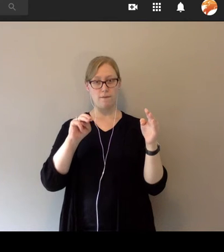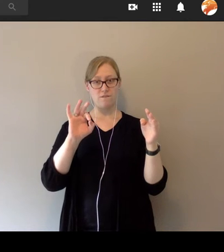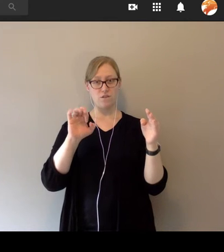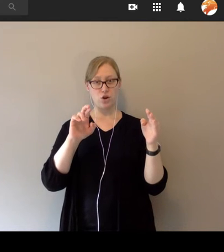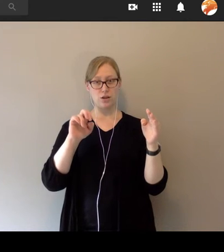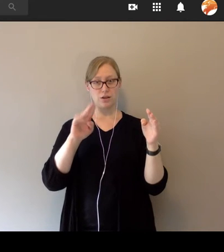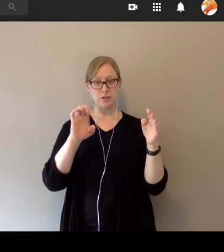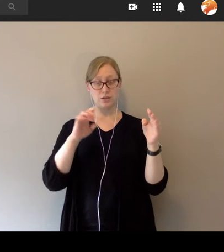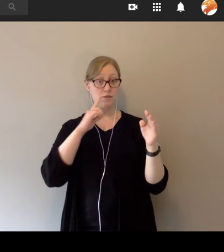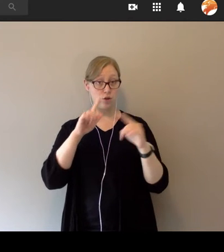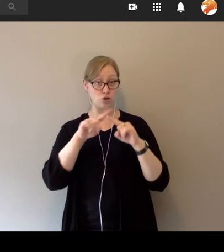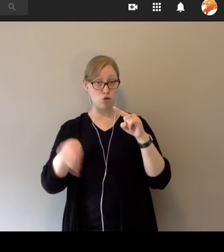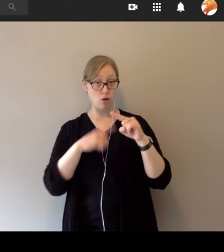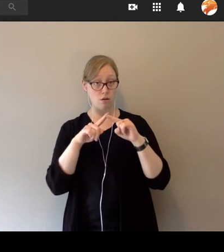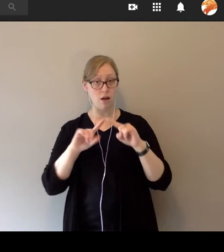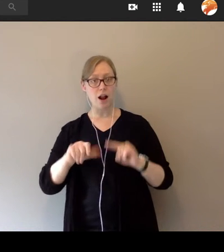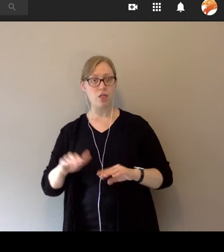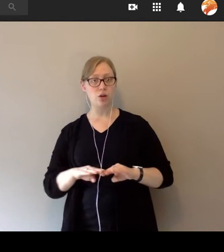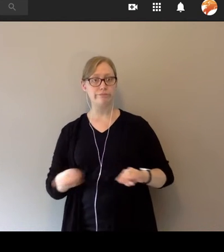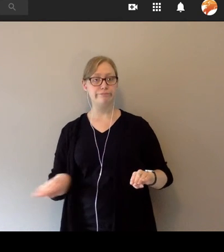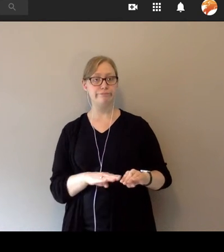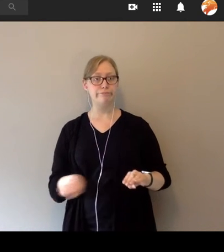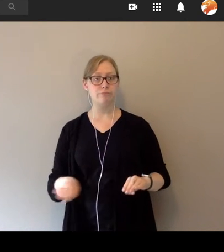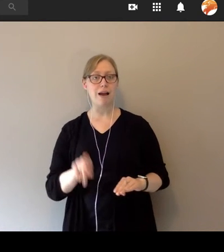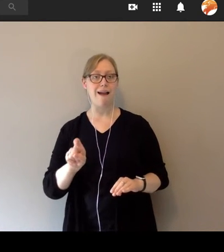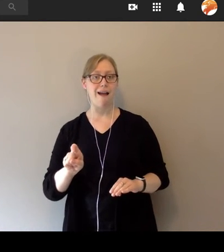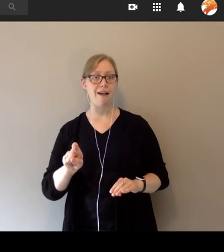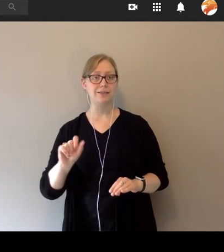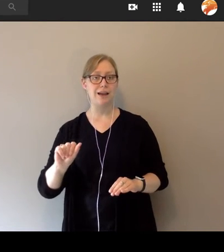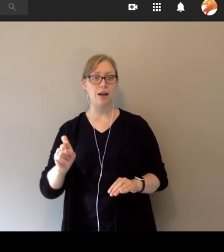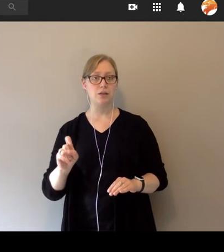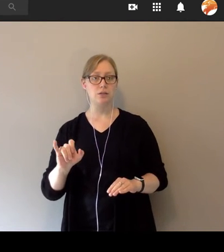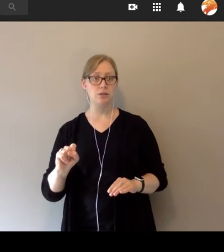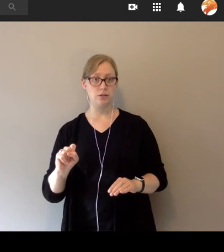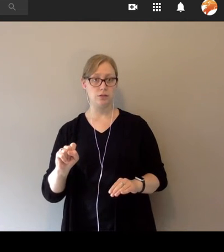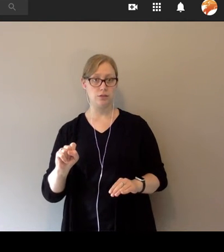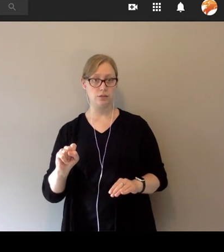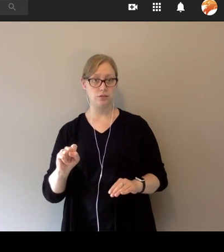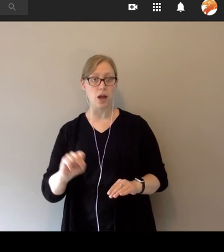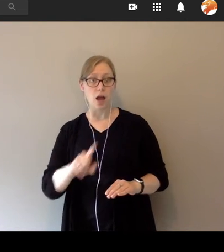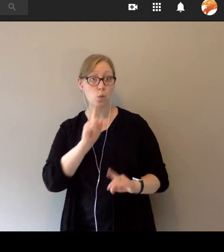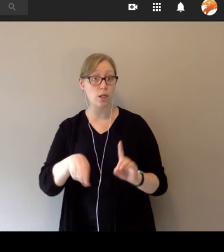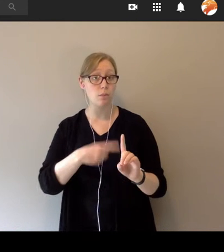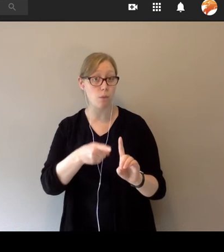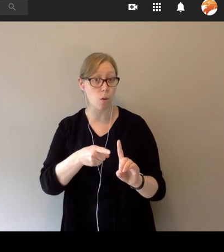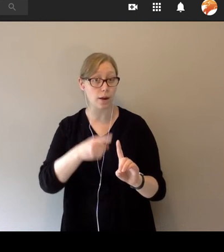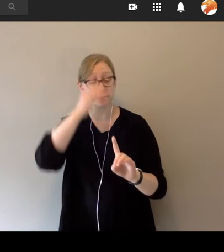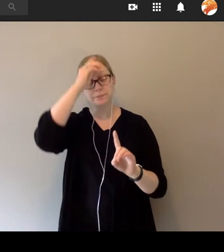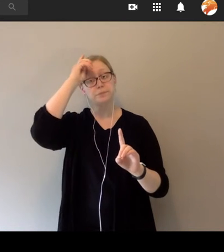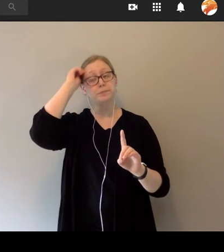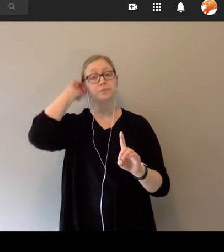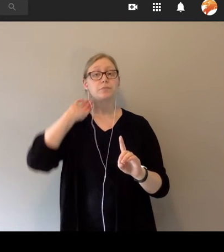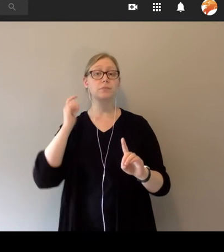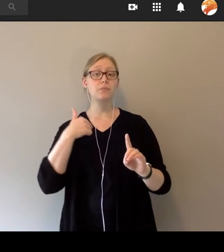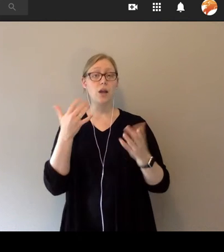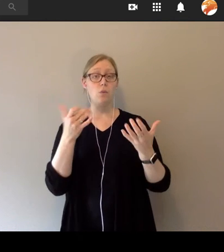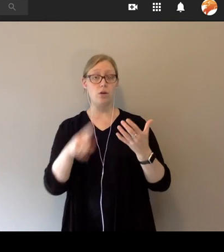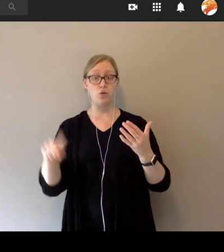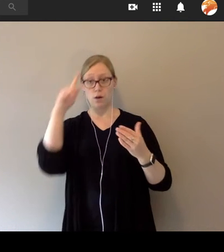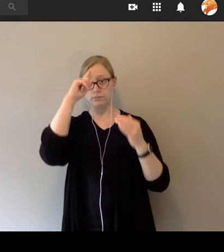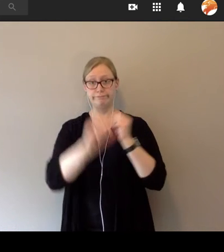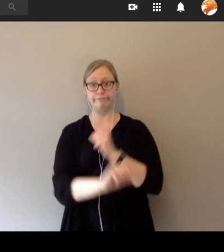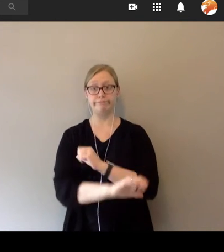here. And the idea is this: we want to see that what's going to happen. I want you to picture